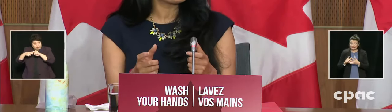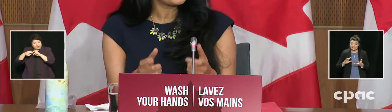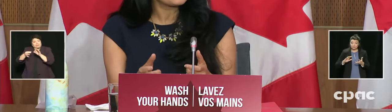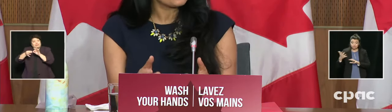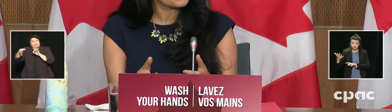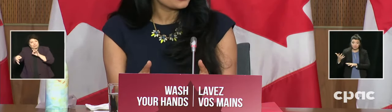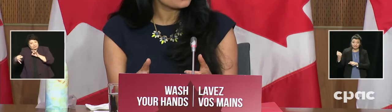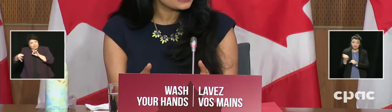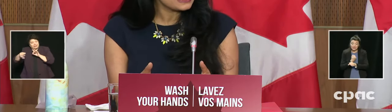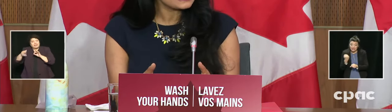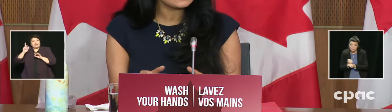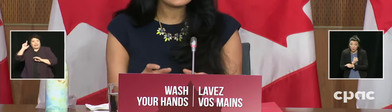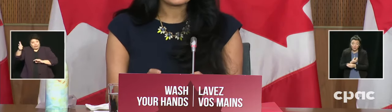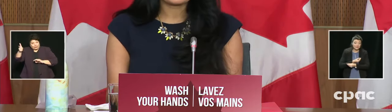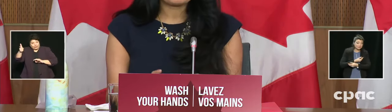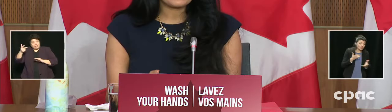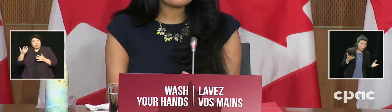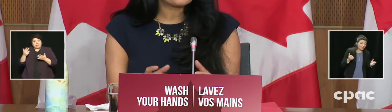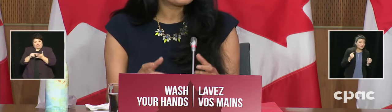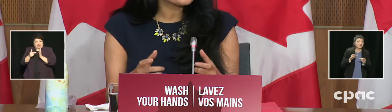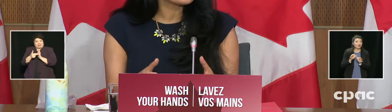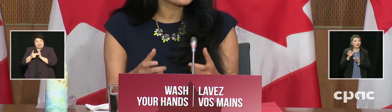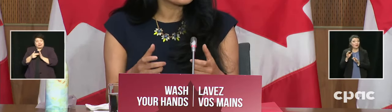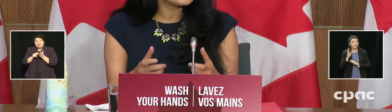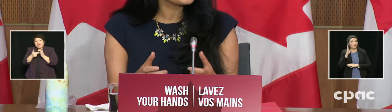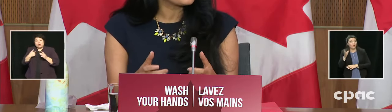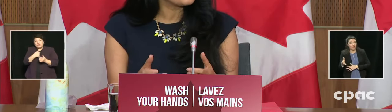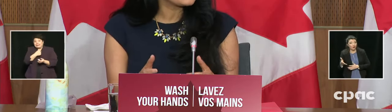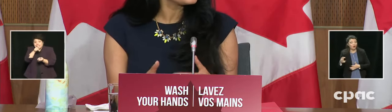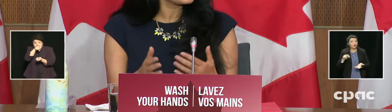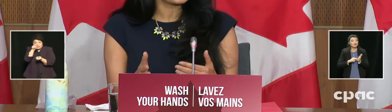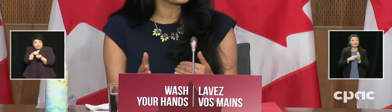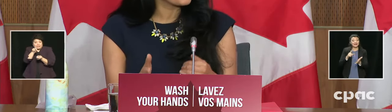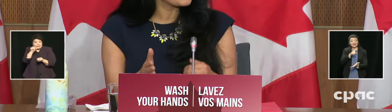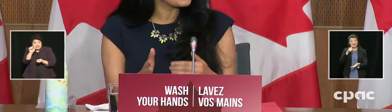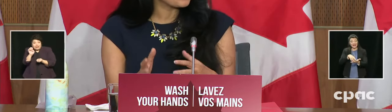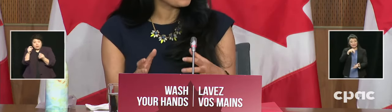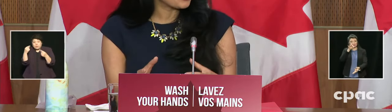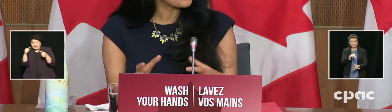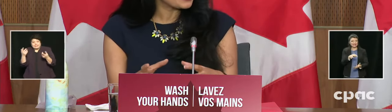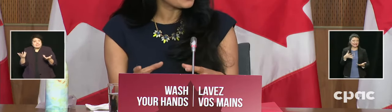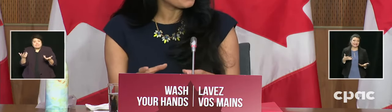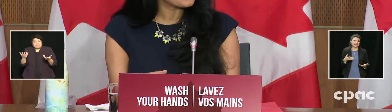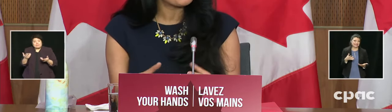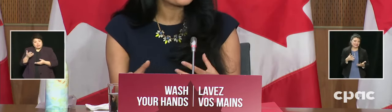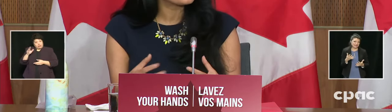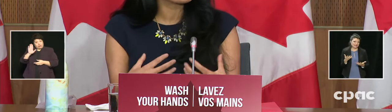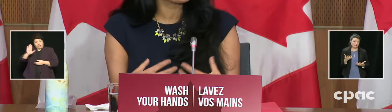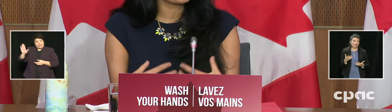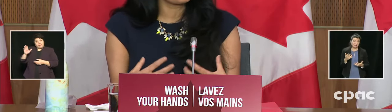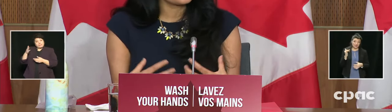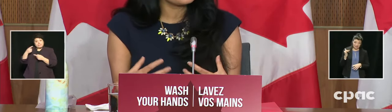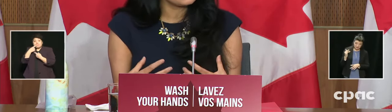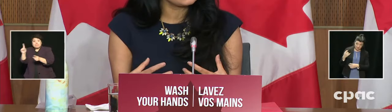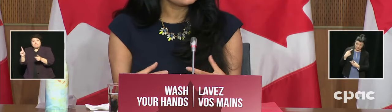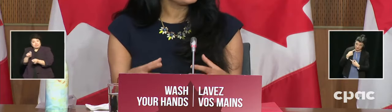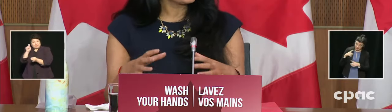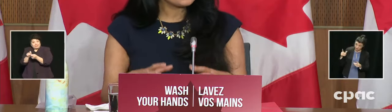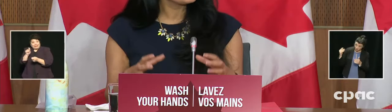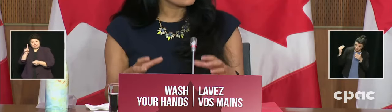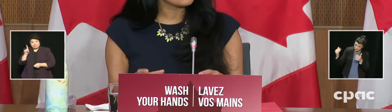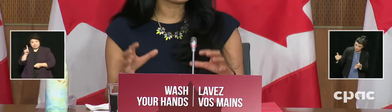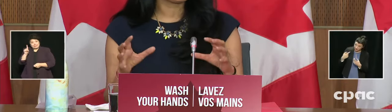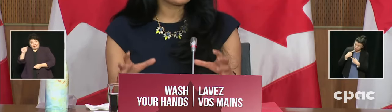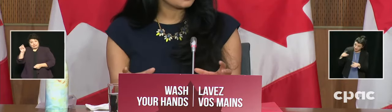to kind of pinpoint those dates. And for people that are saying specific dates, I think that's great that they've got the confidence in those numbers. But from what we're seeing,